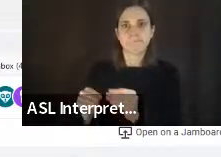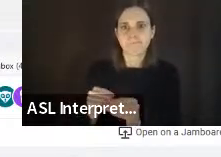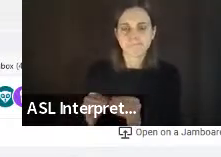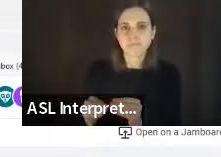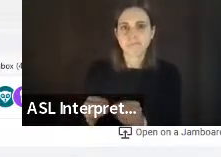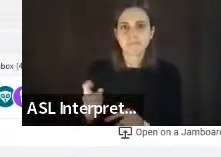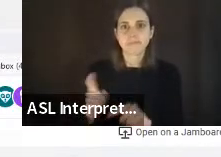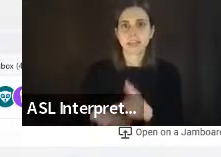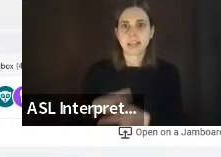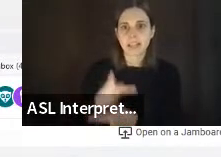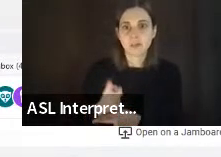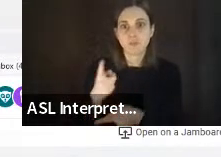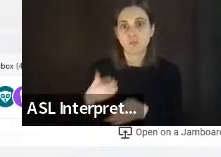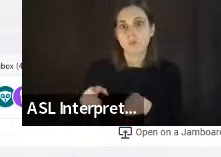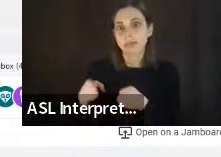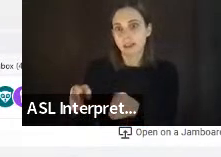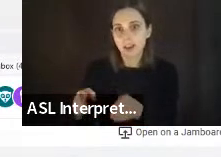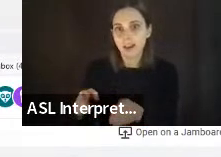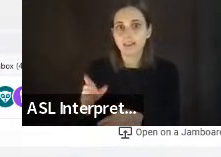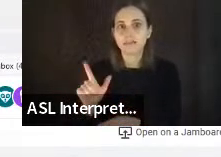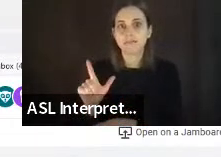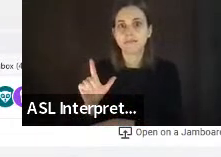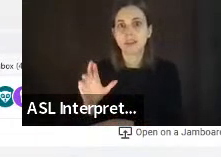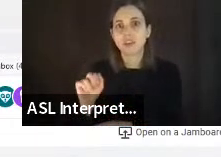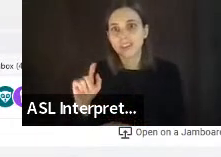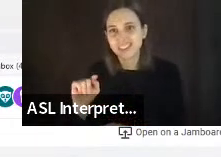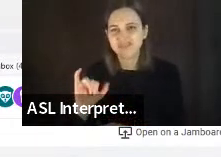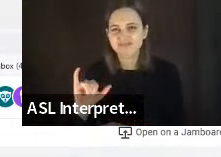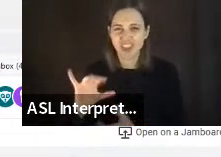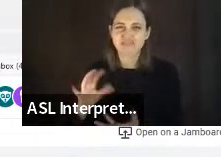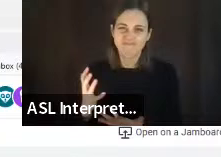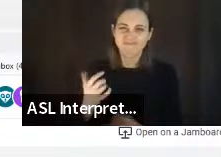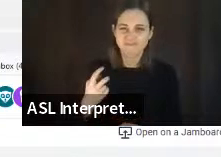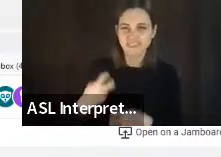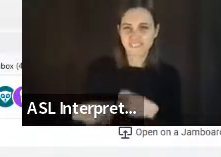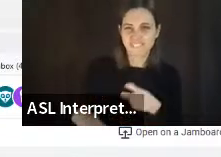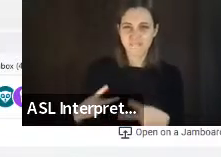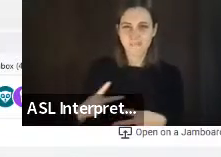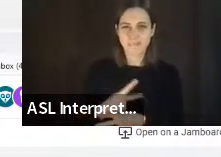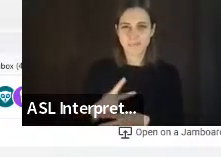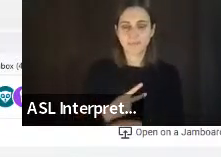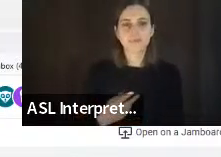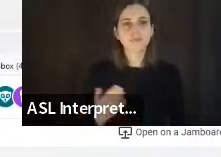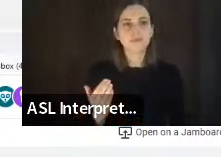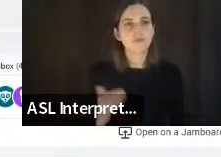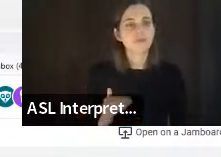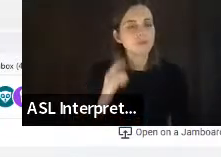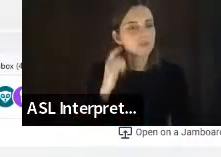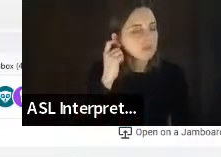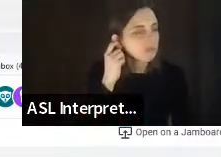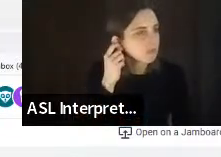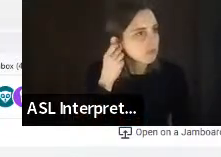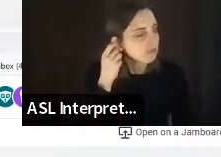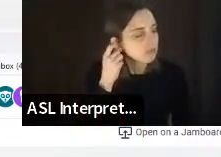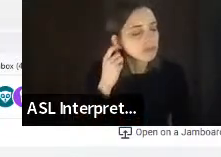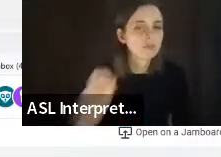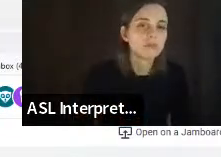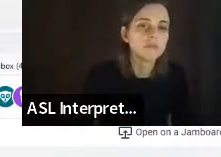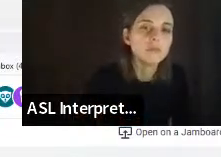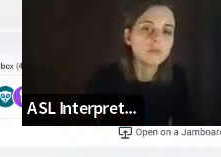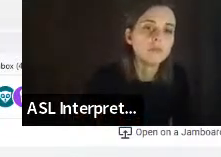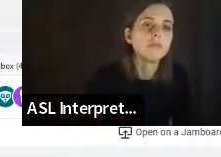A need for some more data was asked about in terms of what, as I said, predictive modeling.